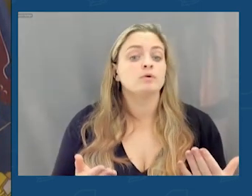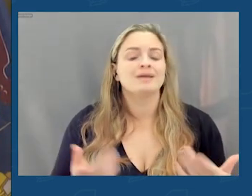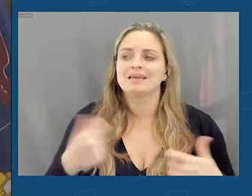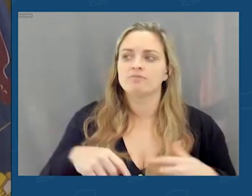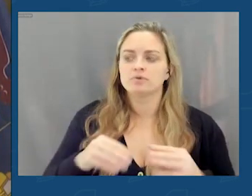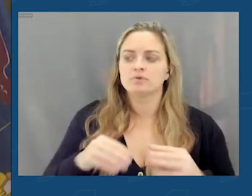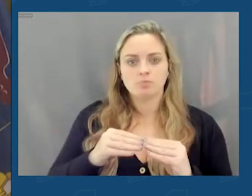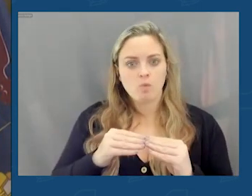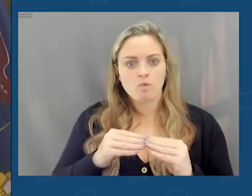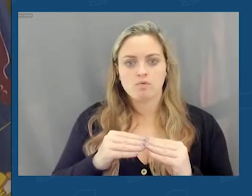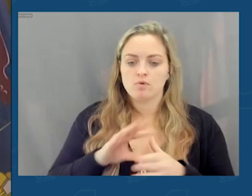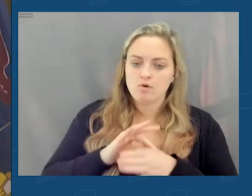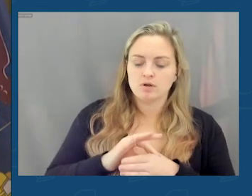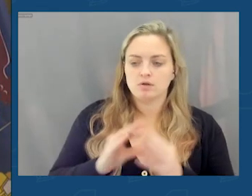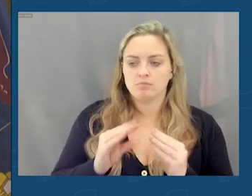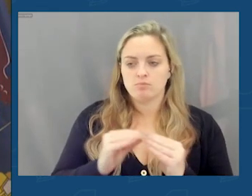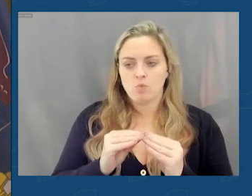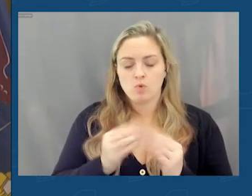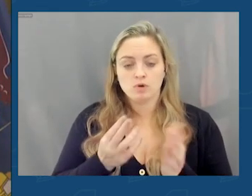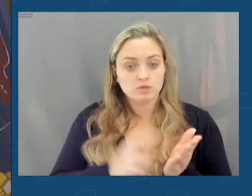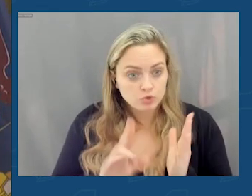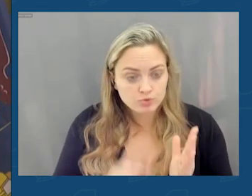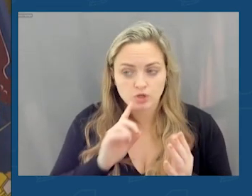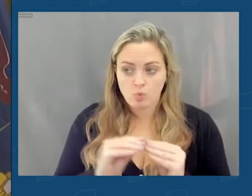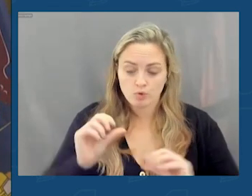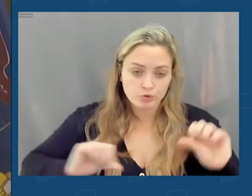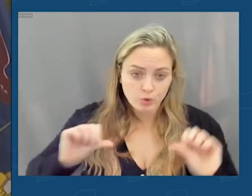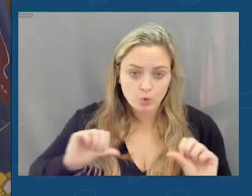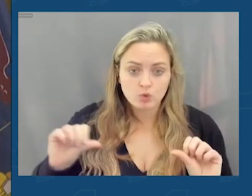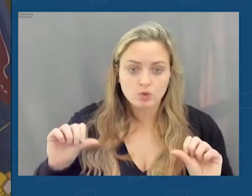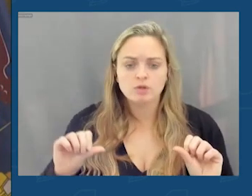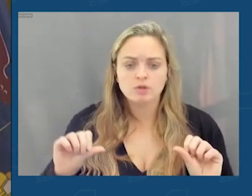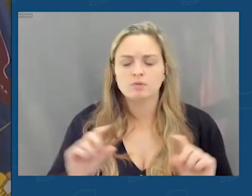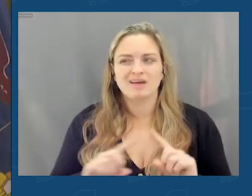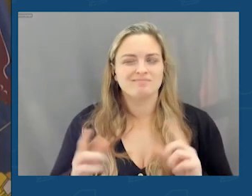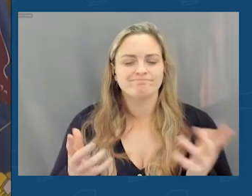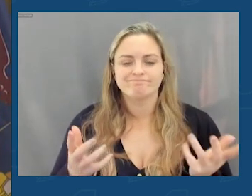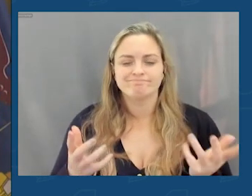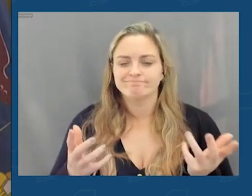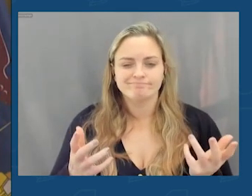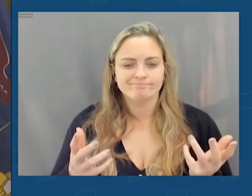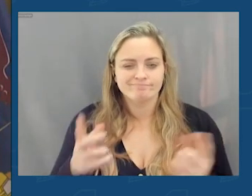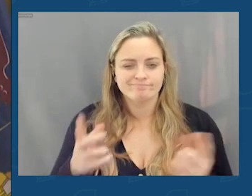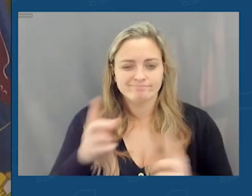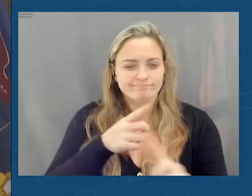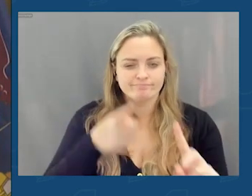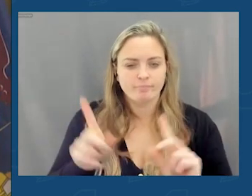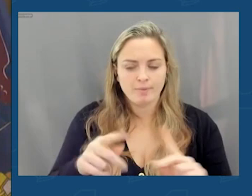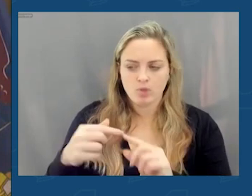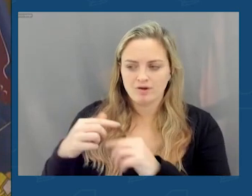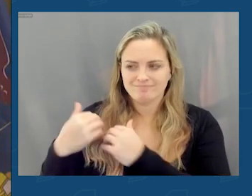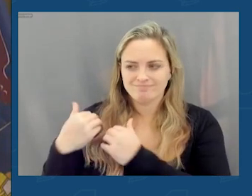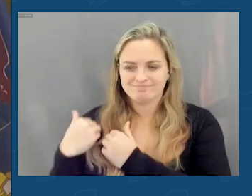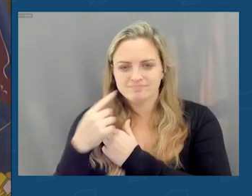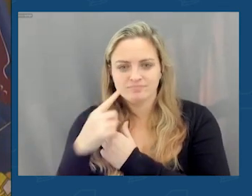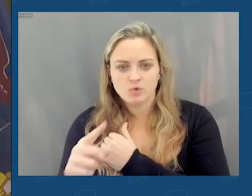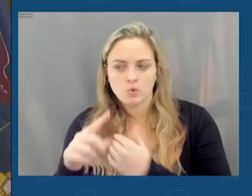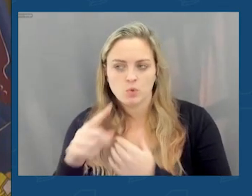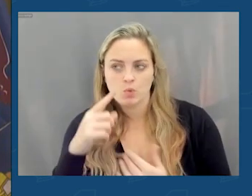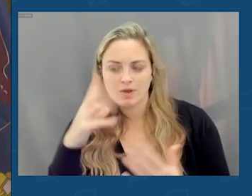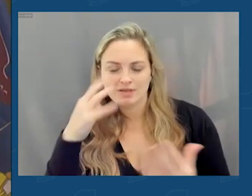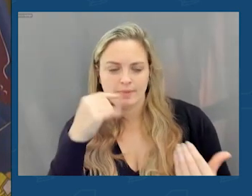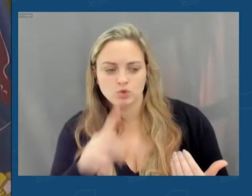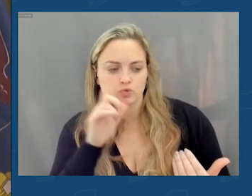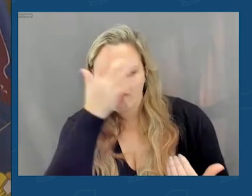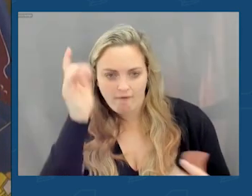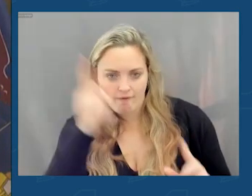great. Give us more subscriptions, more shows to watch. But I think ultimately people are counting on you to lose track and to forget about